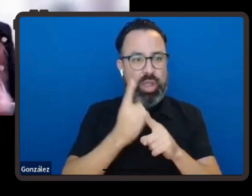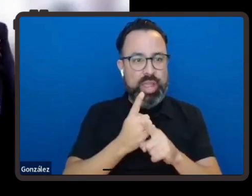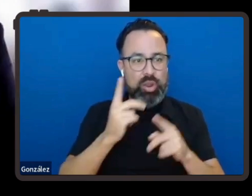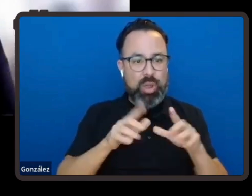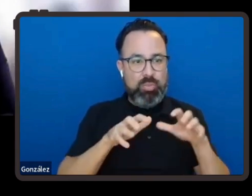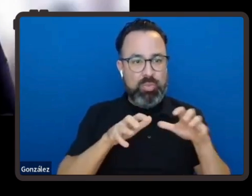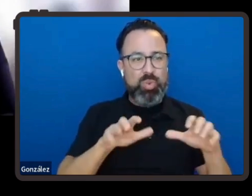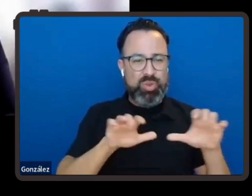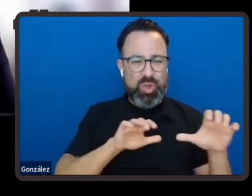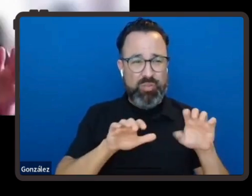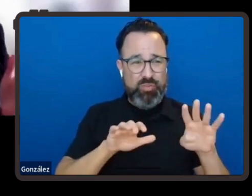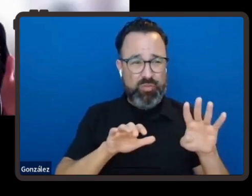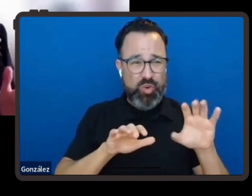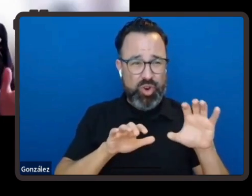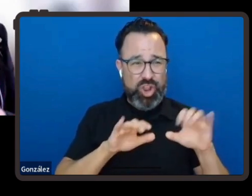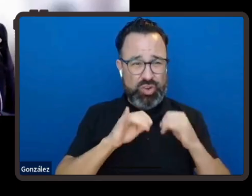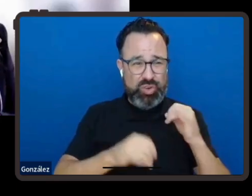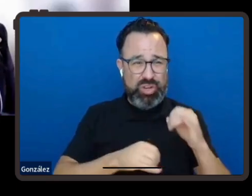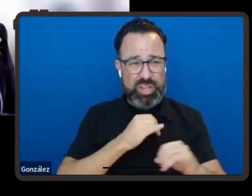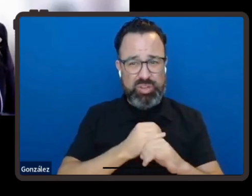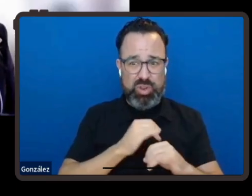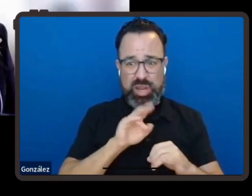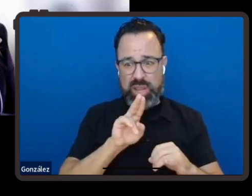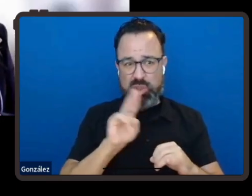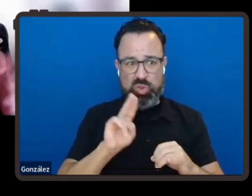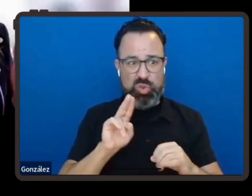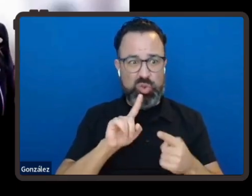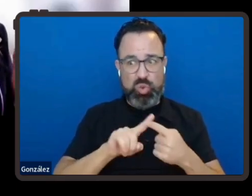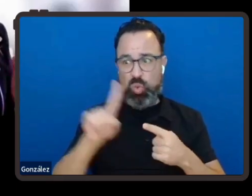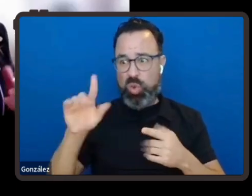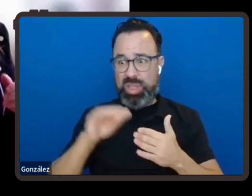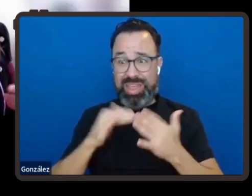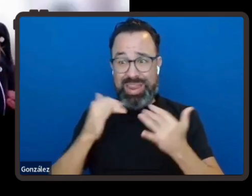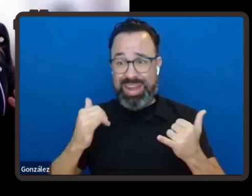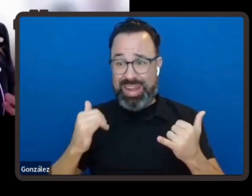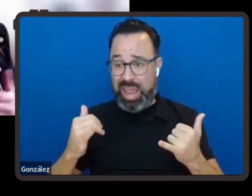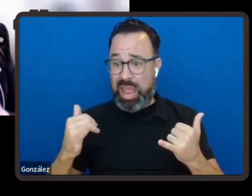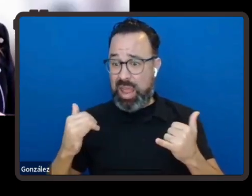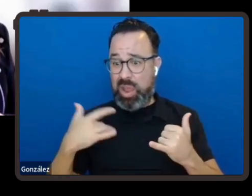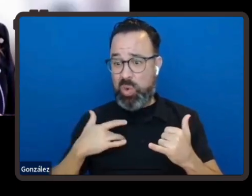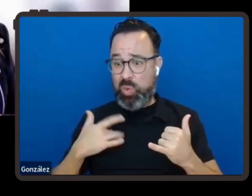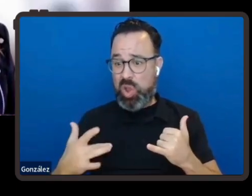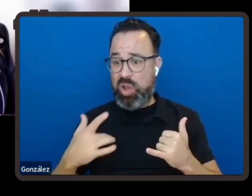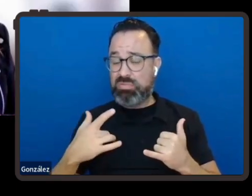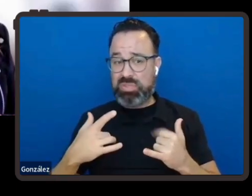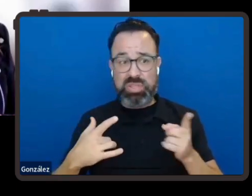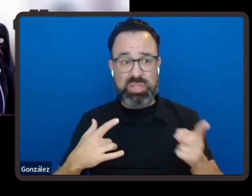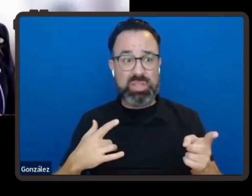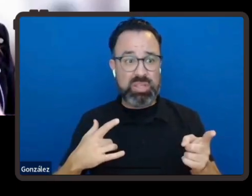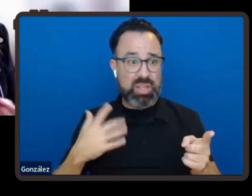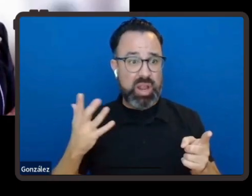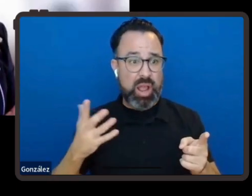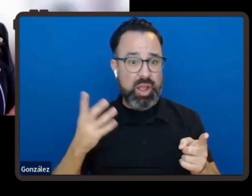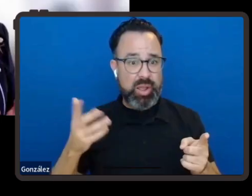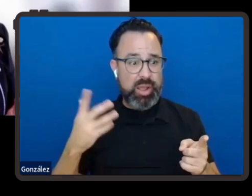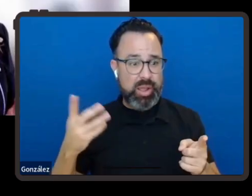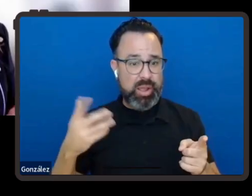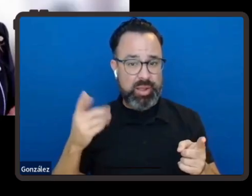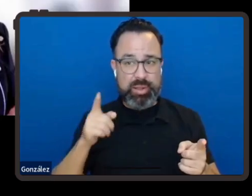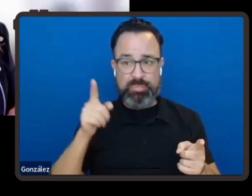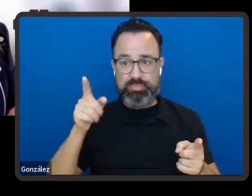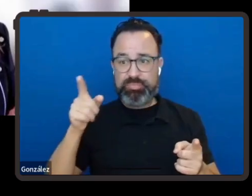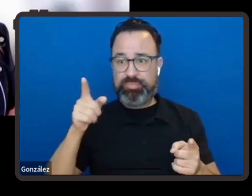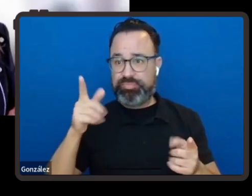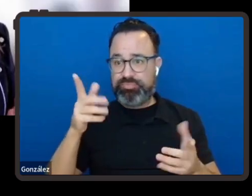units to 1,000. We often say now to the kids, especially in places where they're not getting a lot